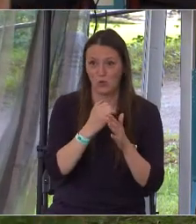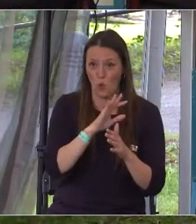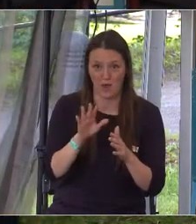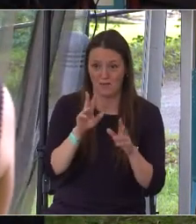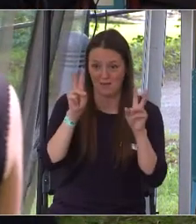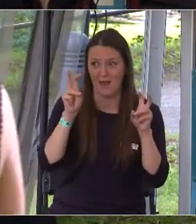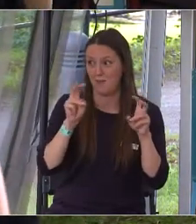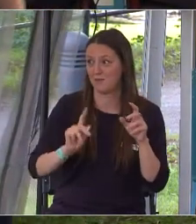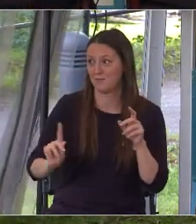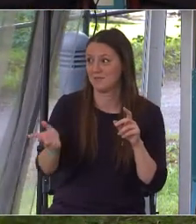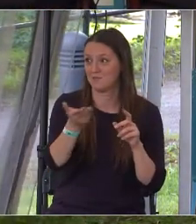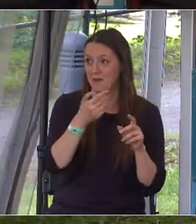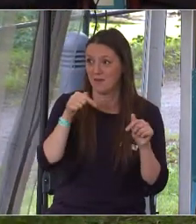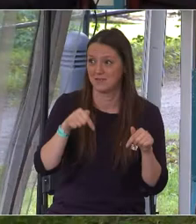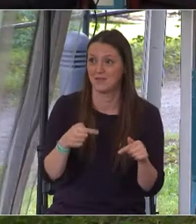here.